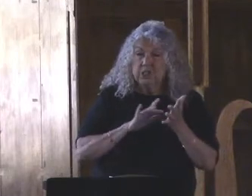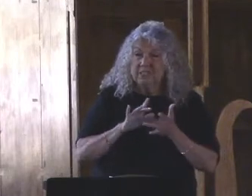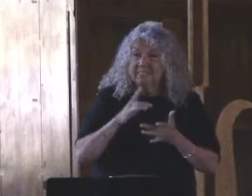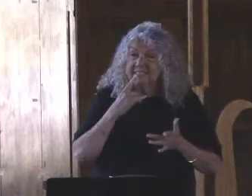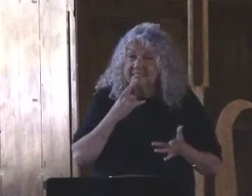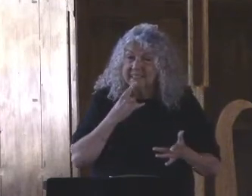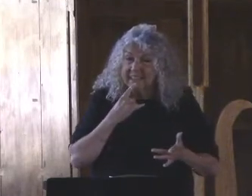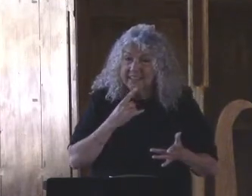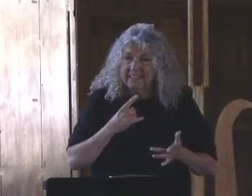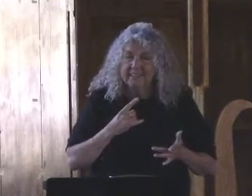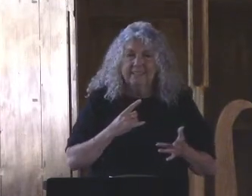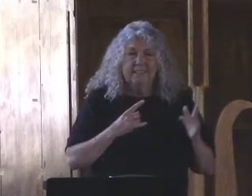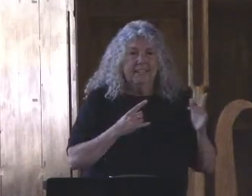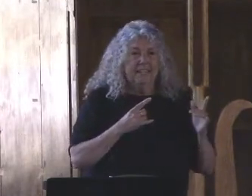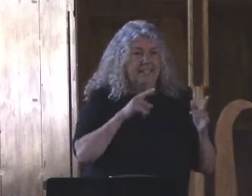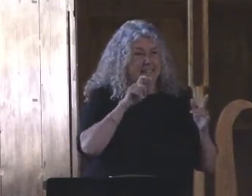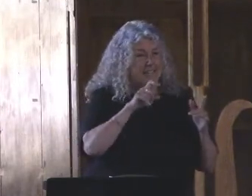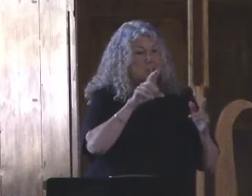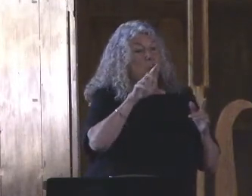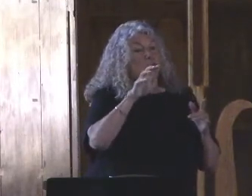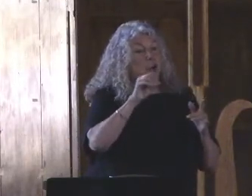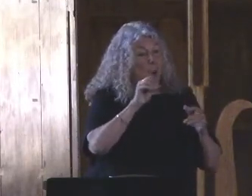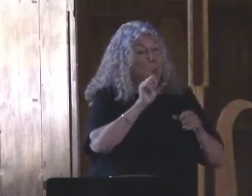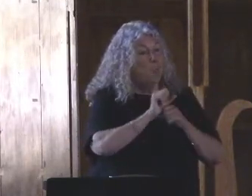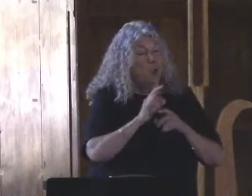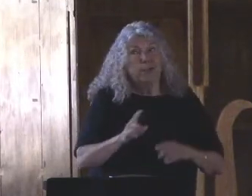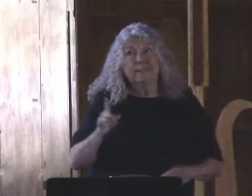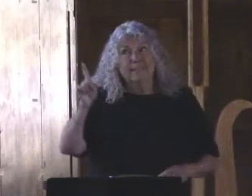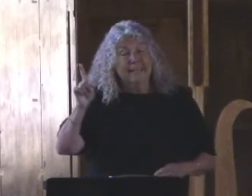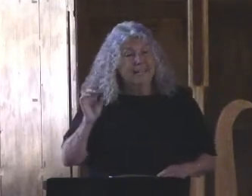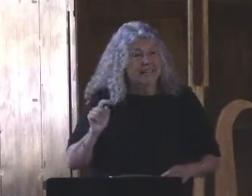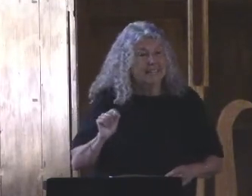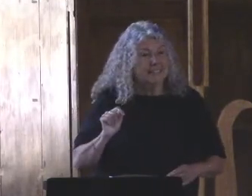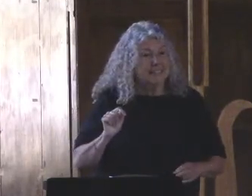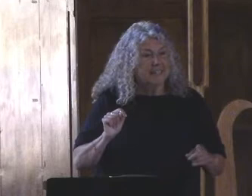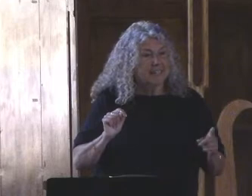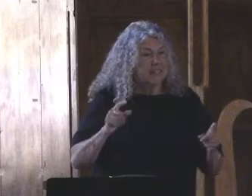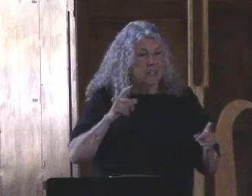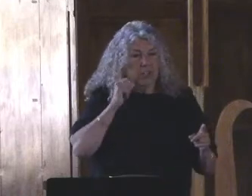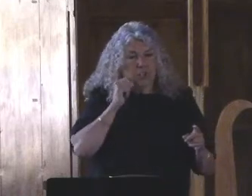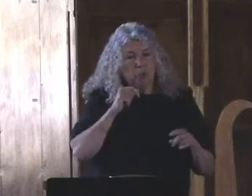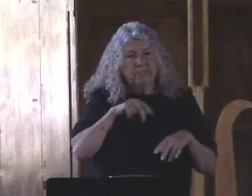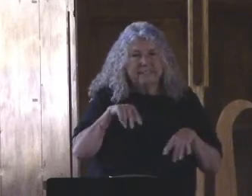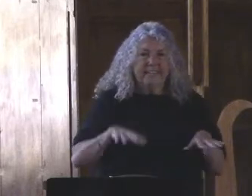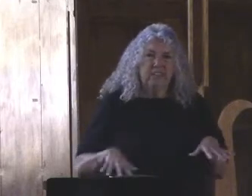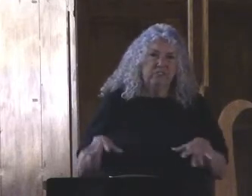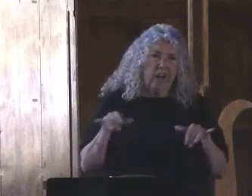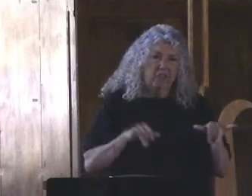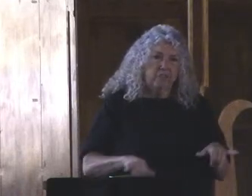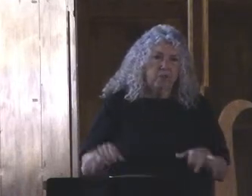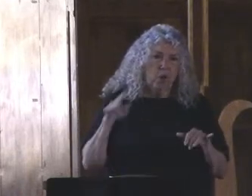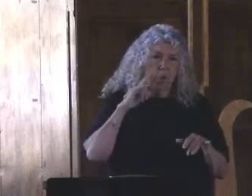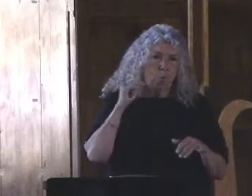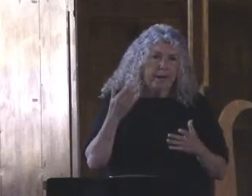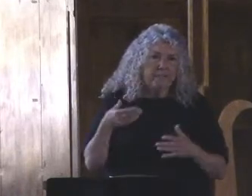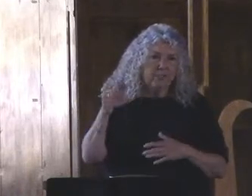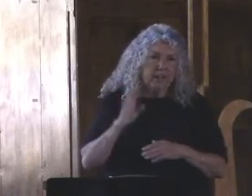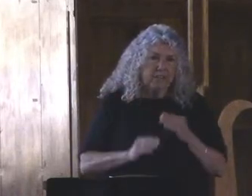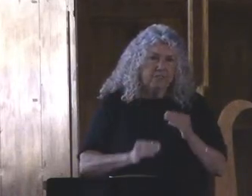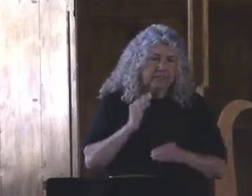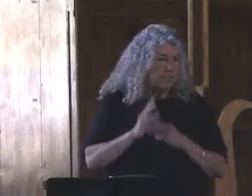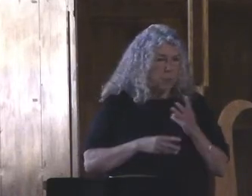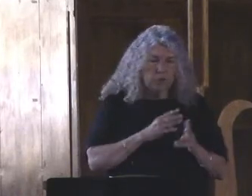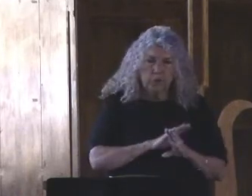is saying that he too needs co-workers. In his movement, there isn't to be any standing around waiting for God to fix